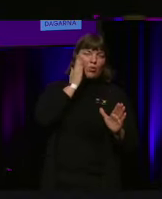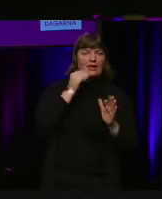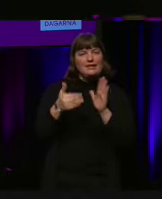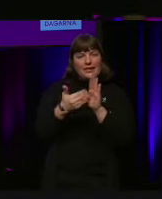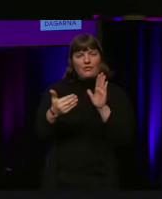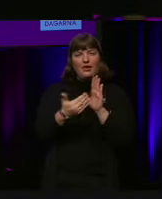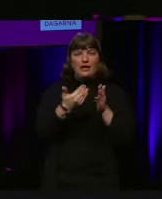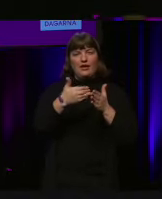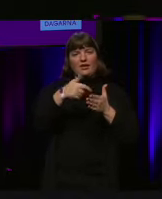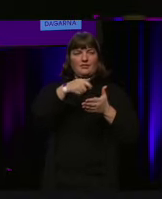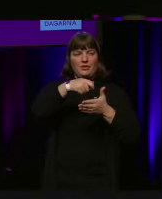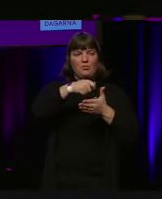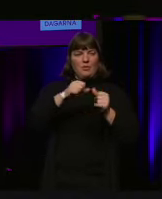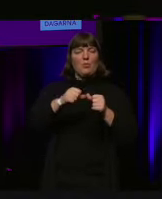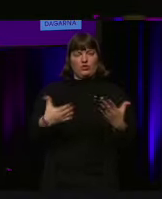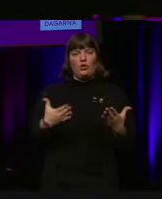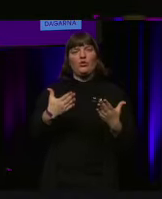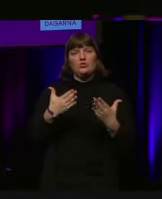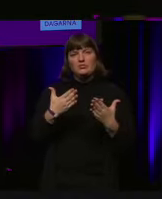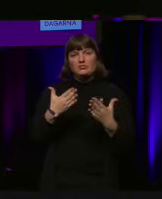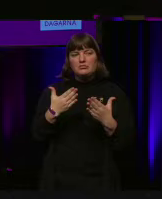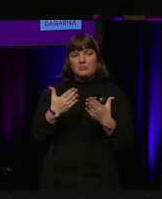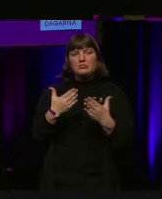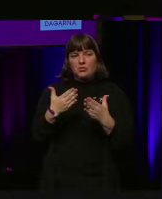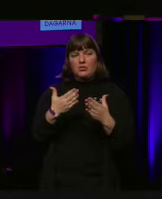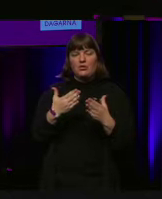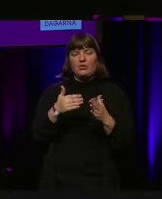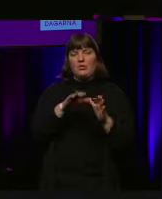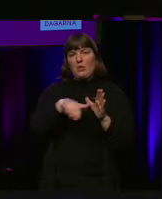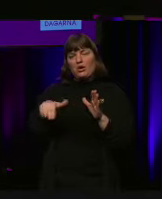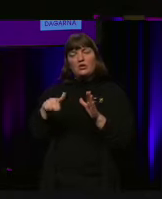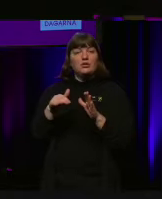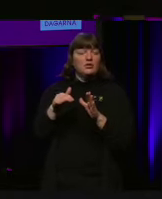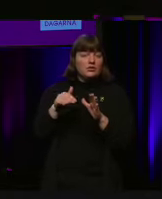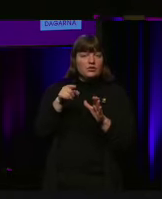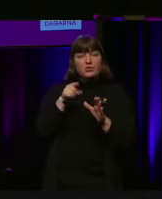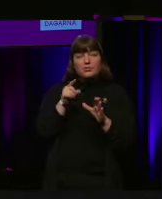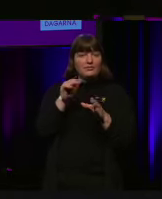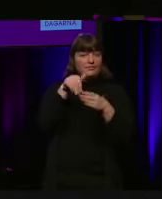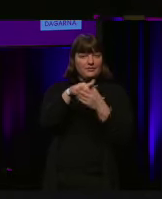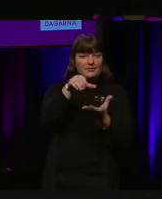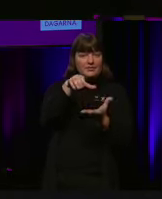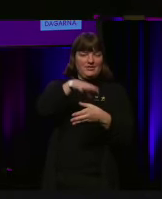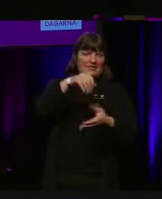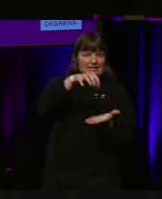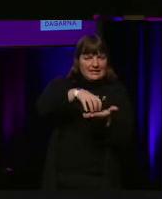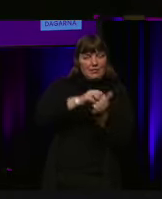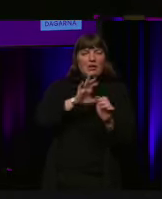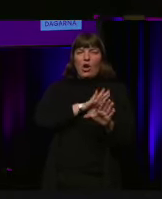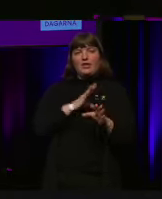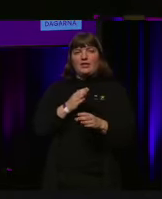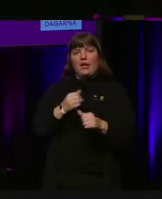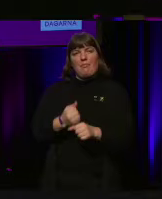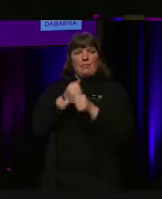for decades, maybe. They will contribute, they will work in the Swedish society, but they will not have a permanent